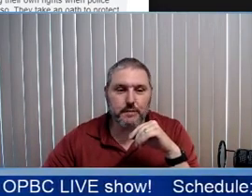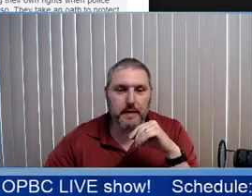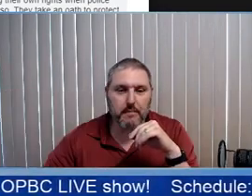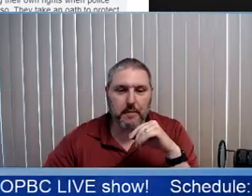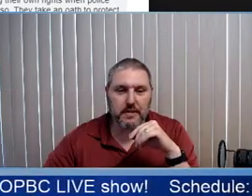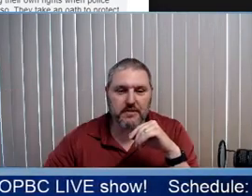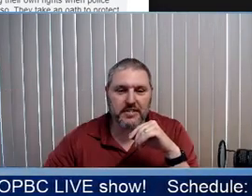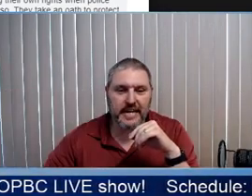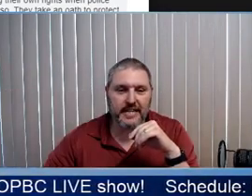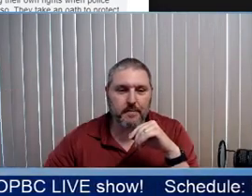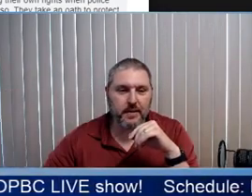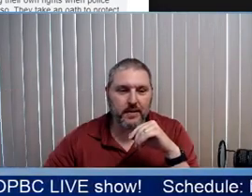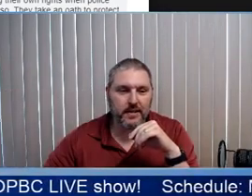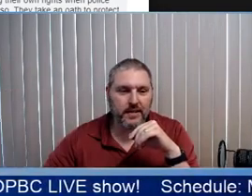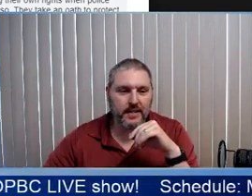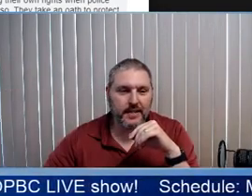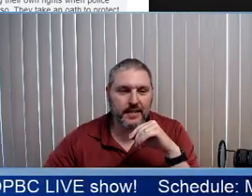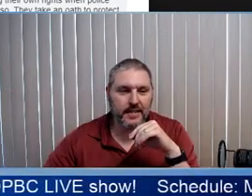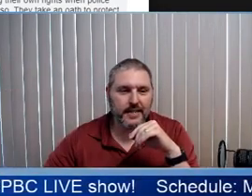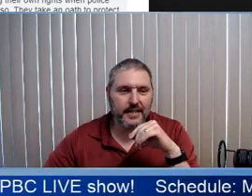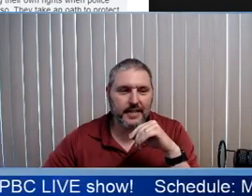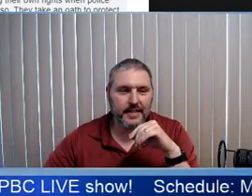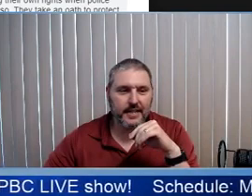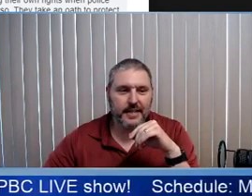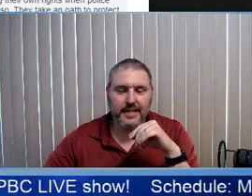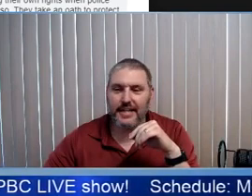Look at these people up here standing up here.